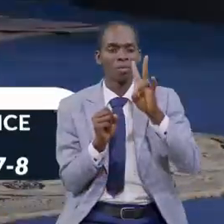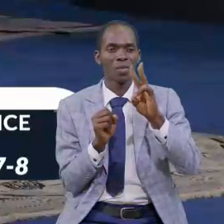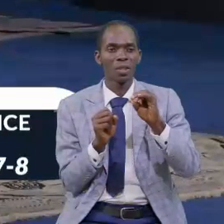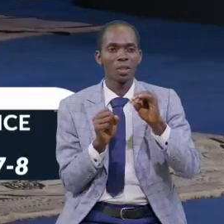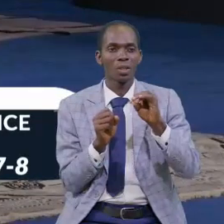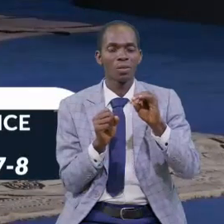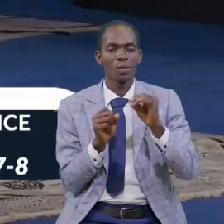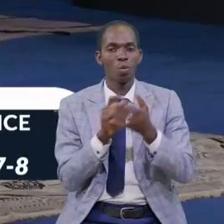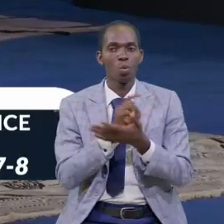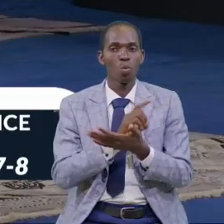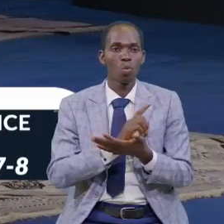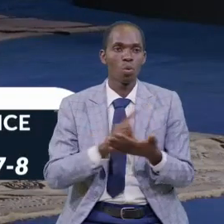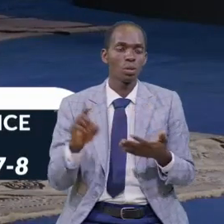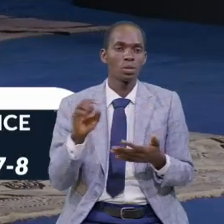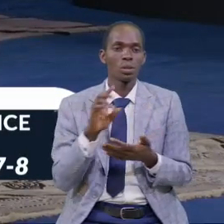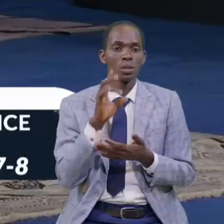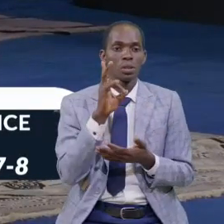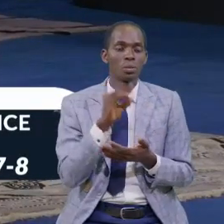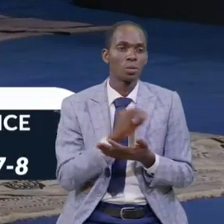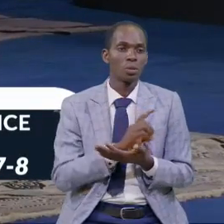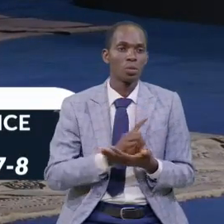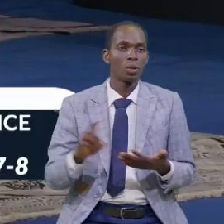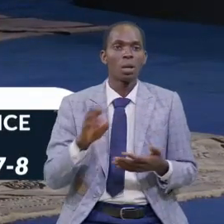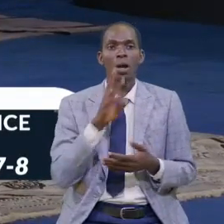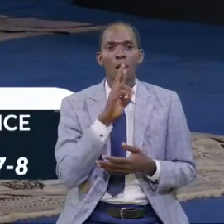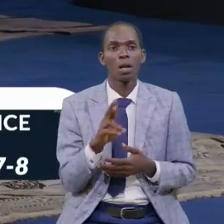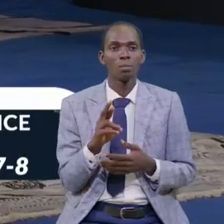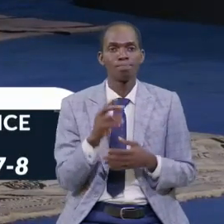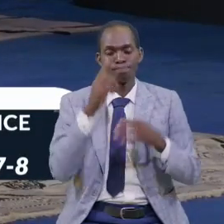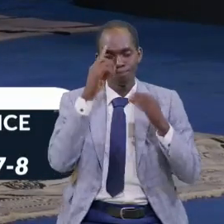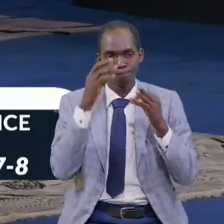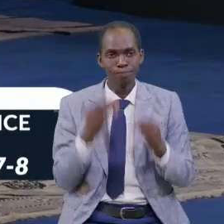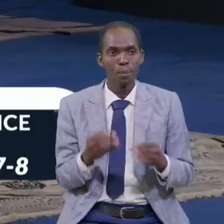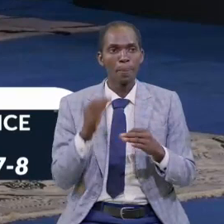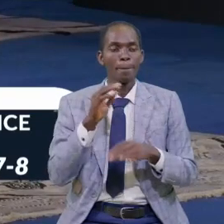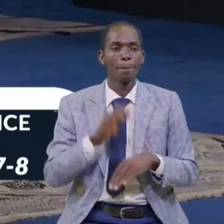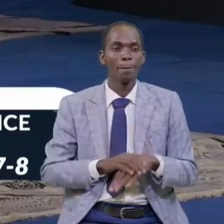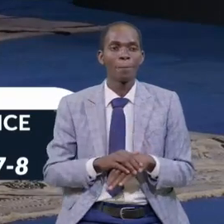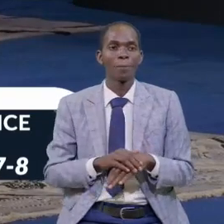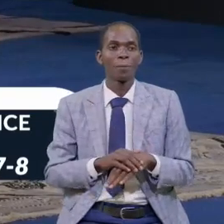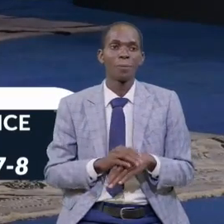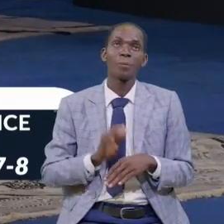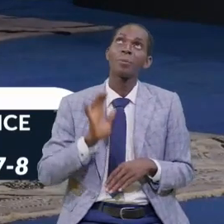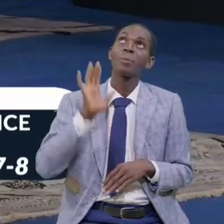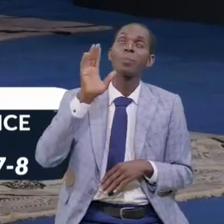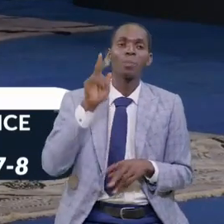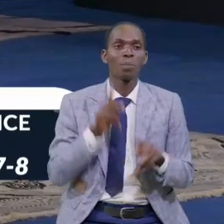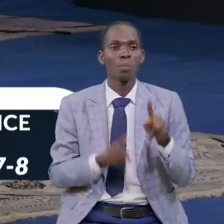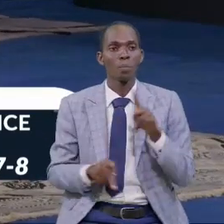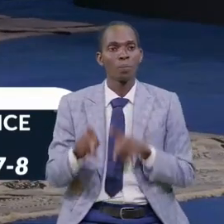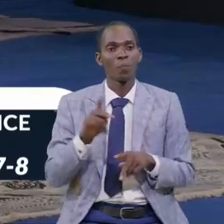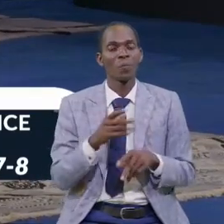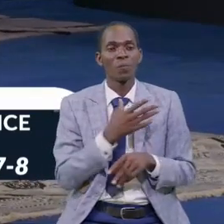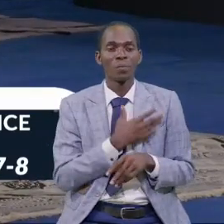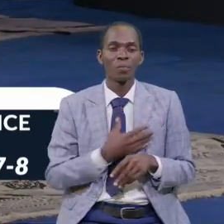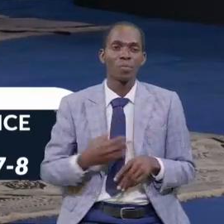70 weeks are determined upon thy people and upon the